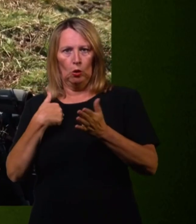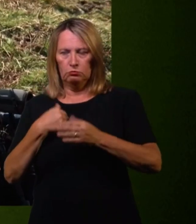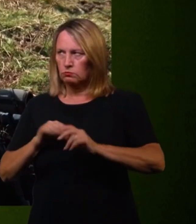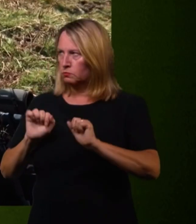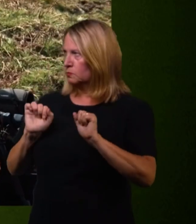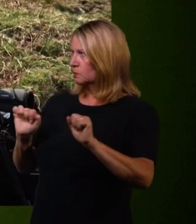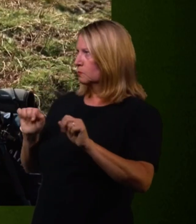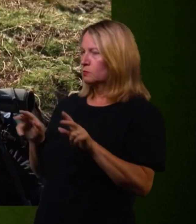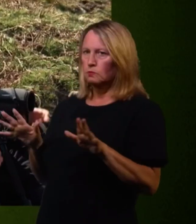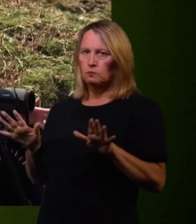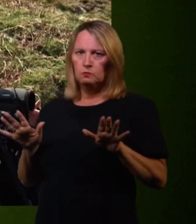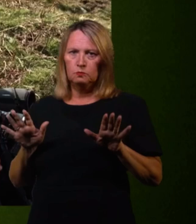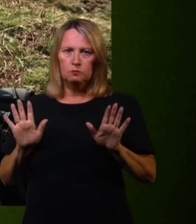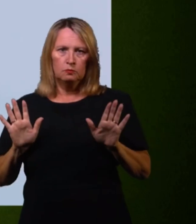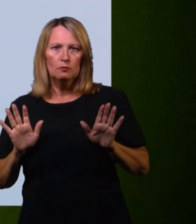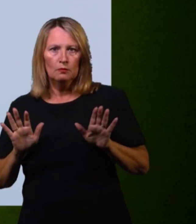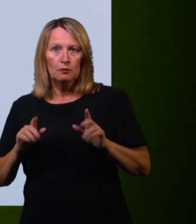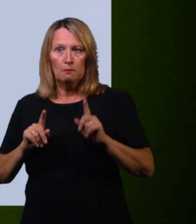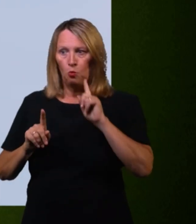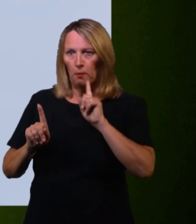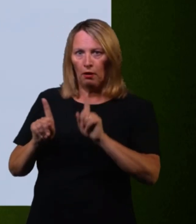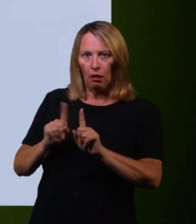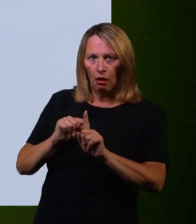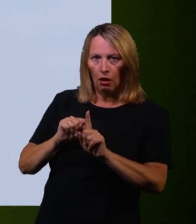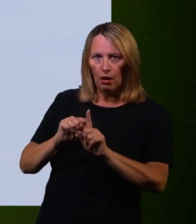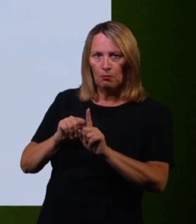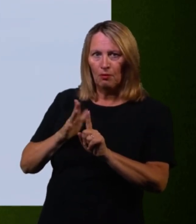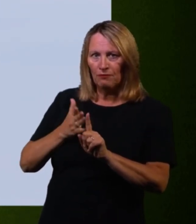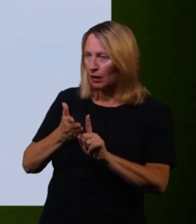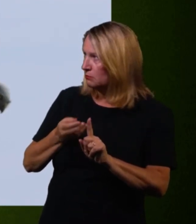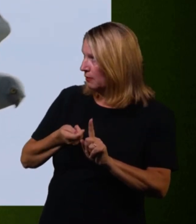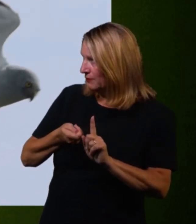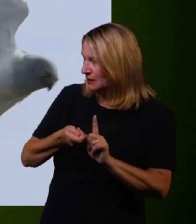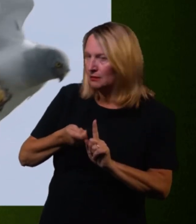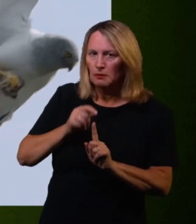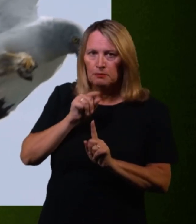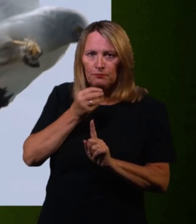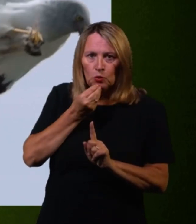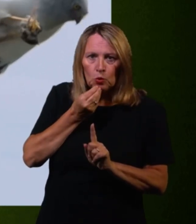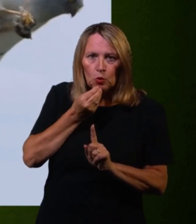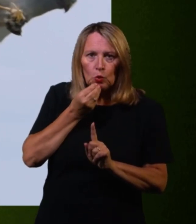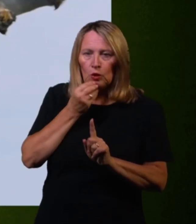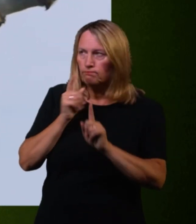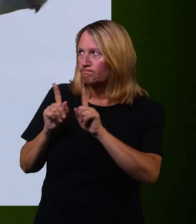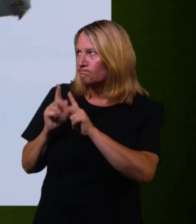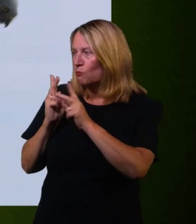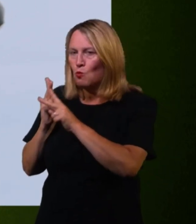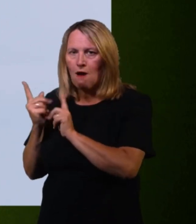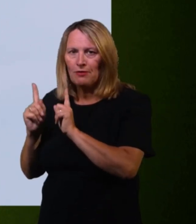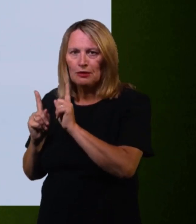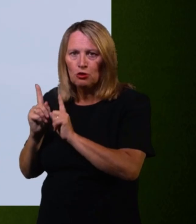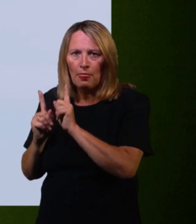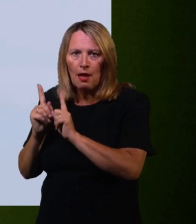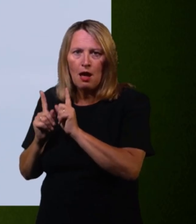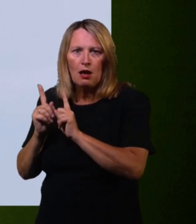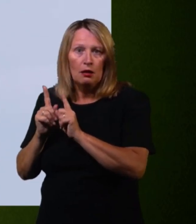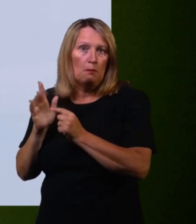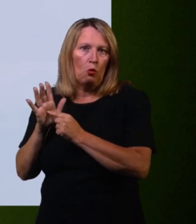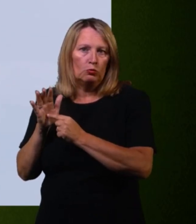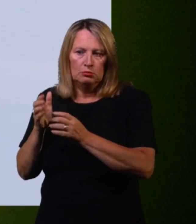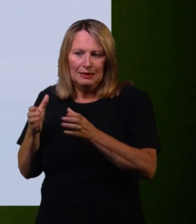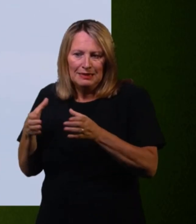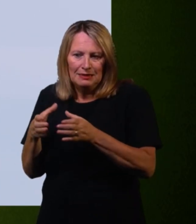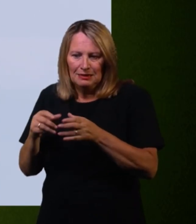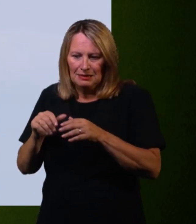really proficient hunter to a female by providing lots of food and being a good partner, and that's one of their key roles in the nesting